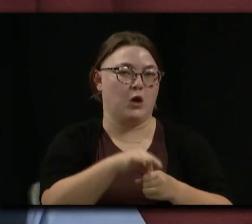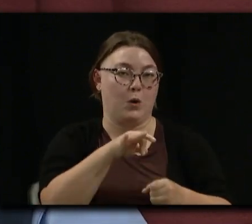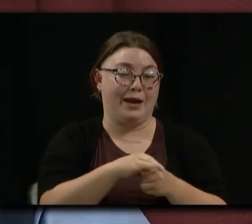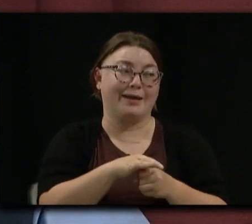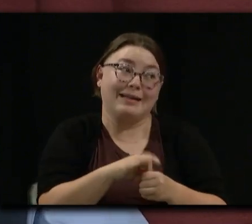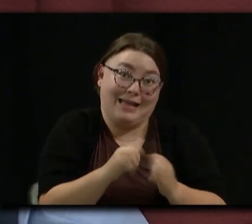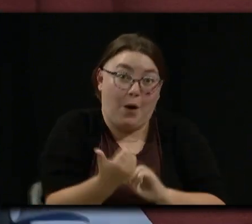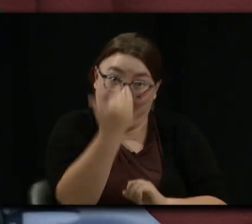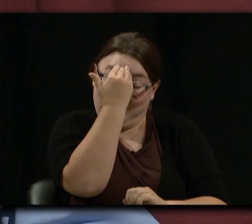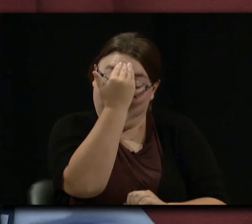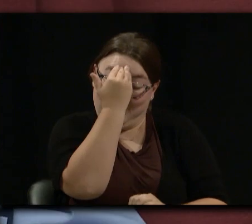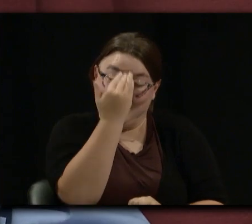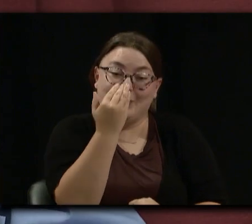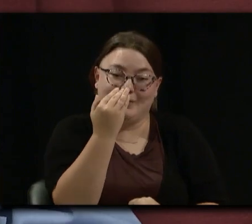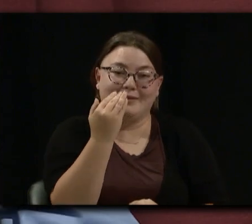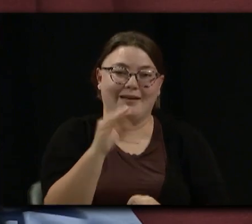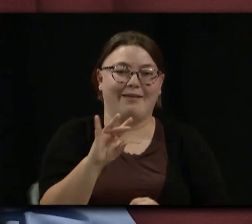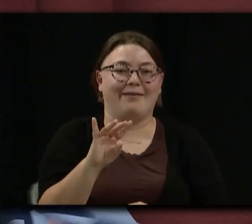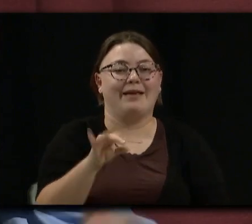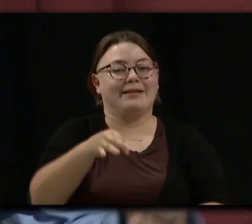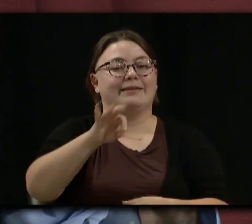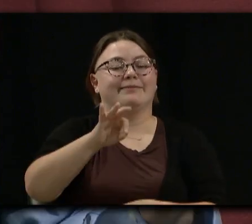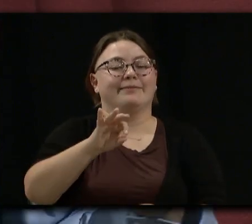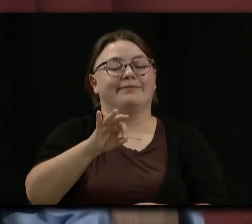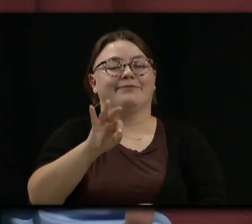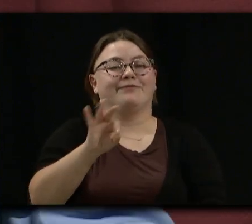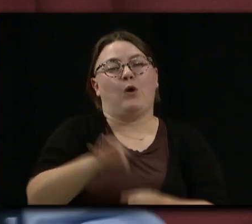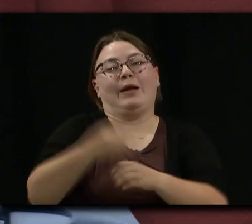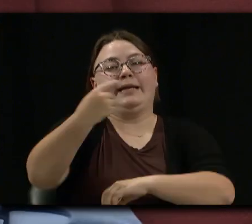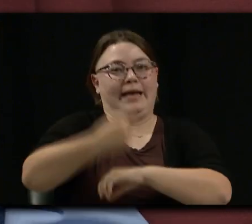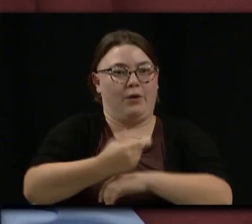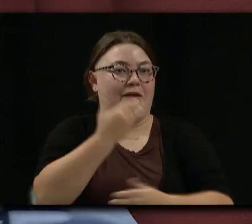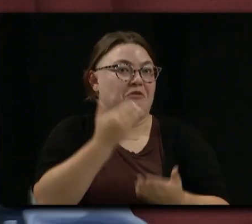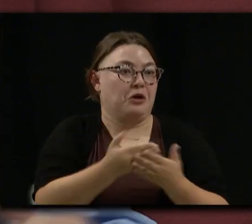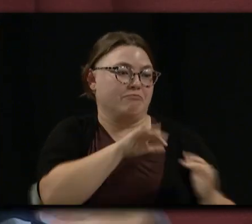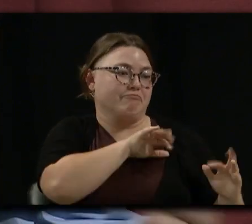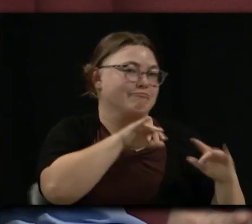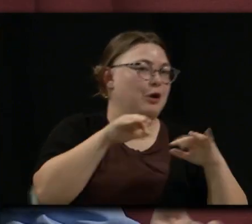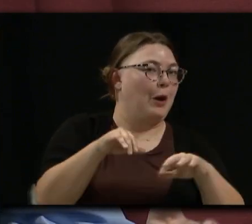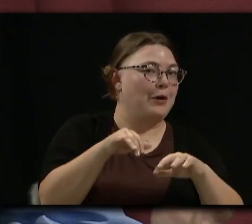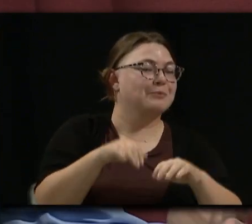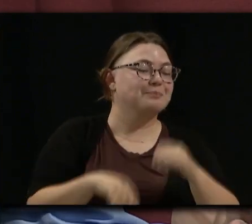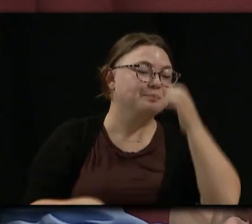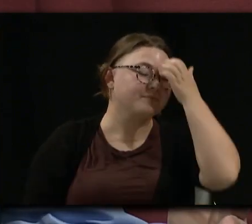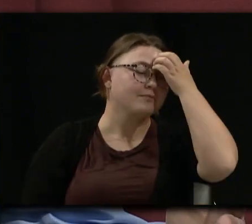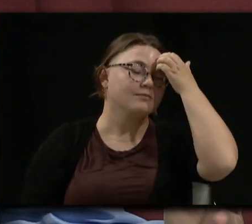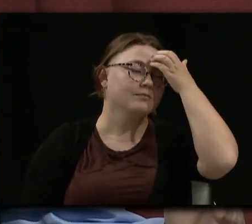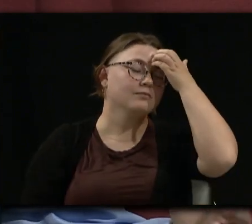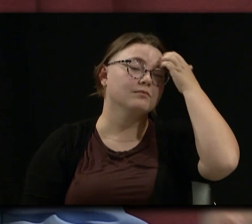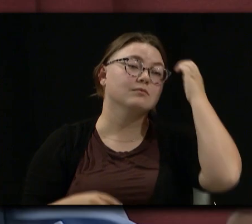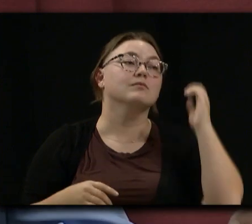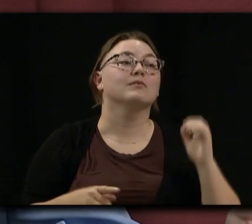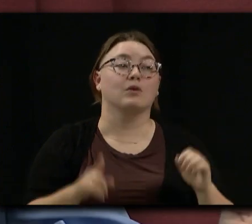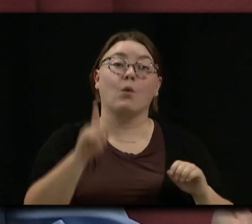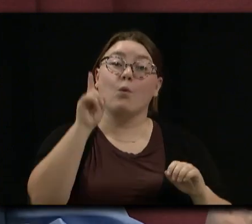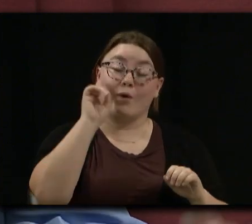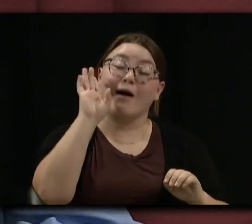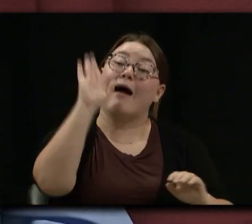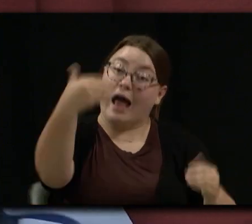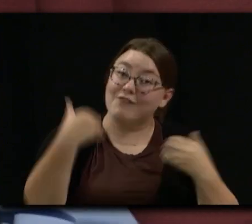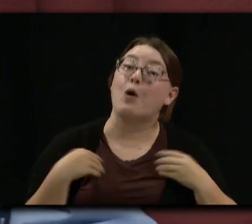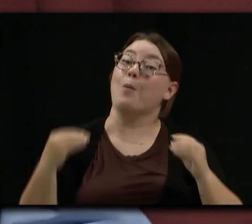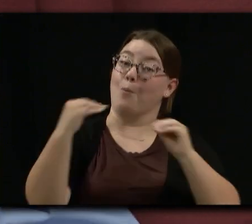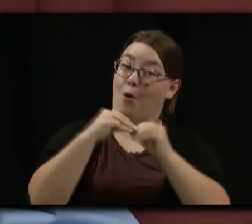good this August. So we do anticipate that there'll be more voters. Oh,